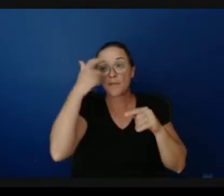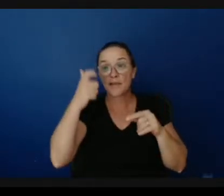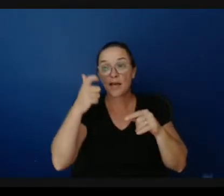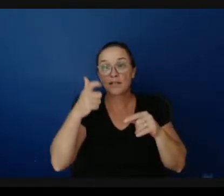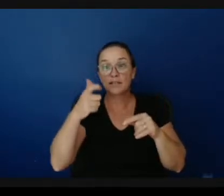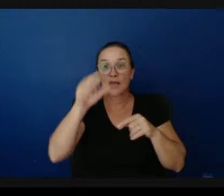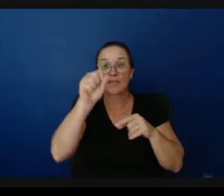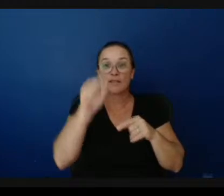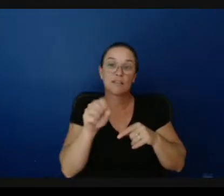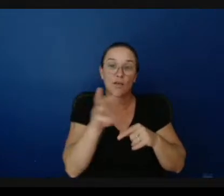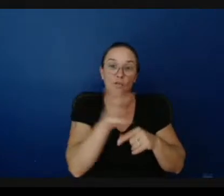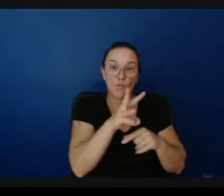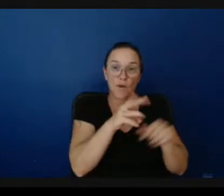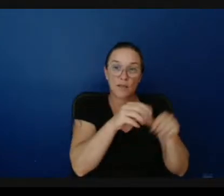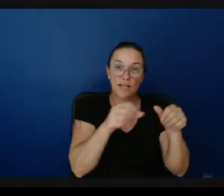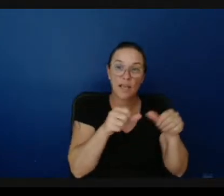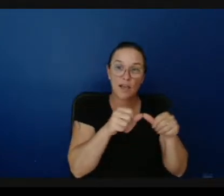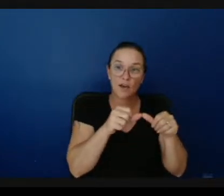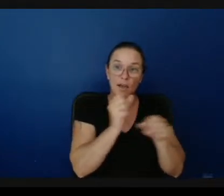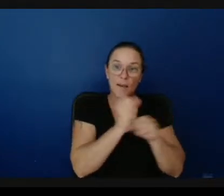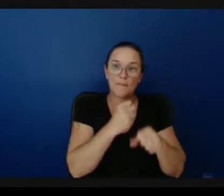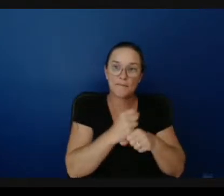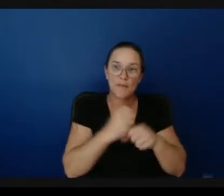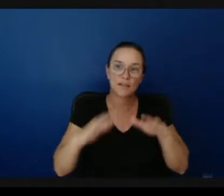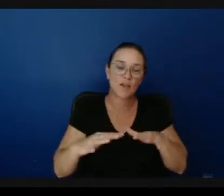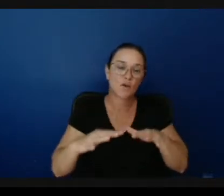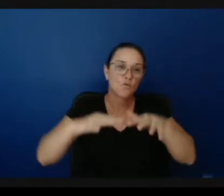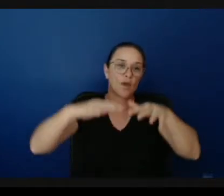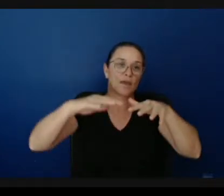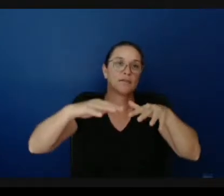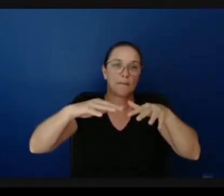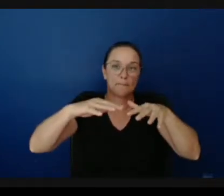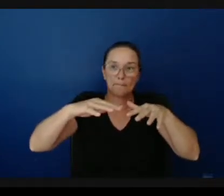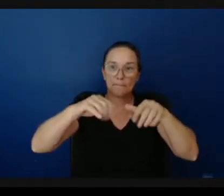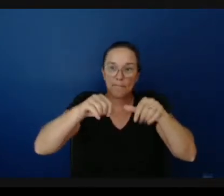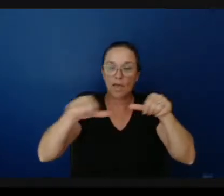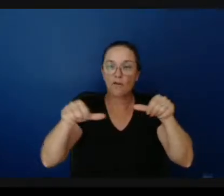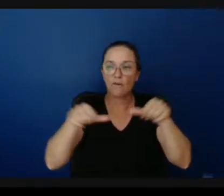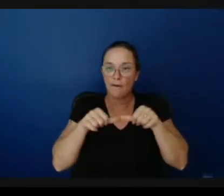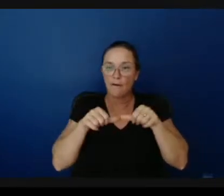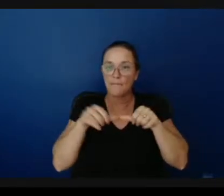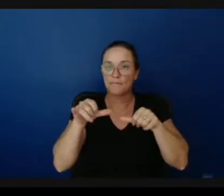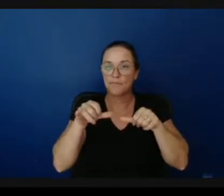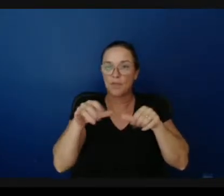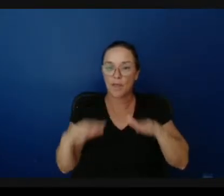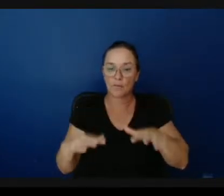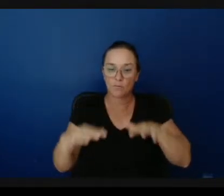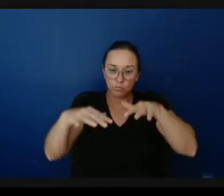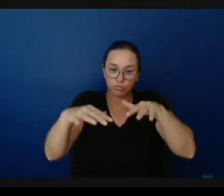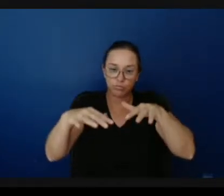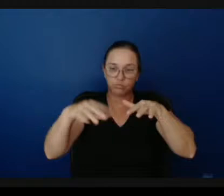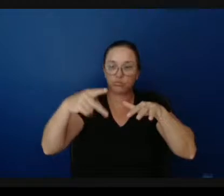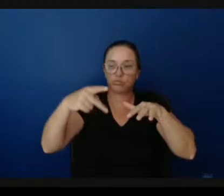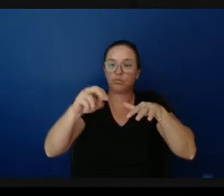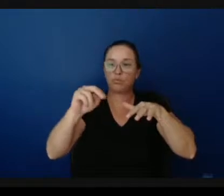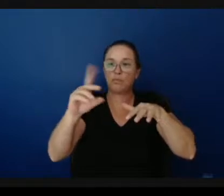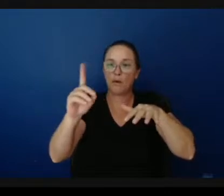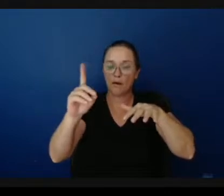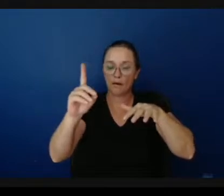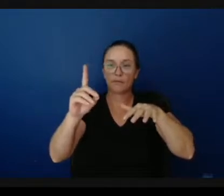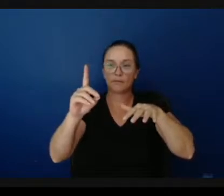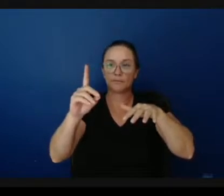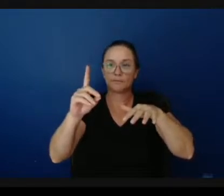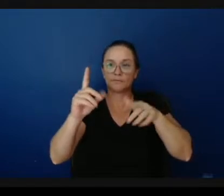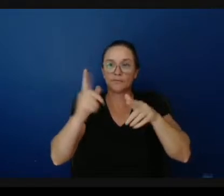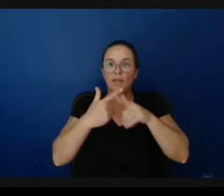southwest section, it actually builds this raised area, almost like a perched pond area, but this whole southwest part, which then